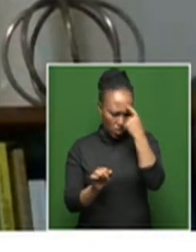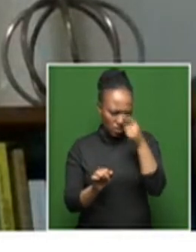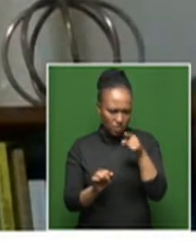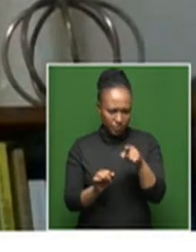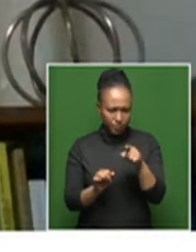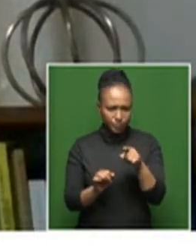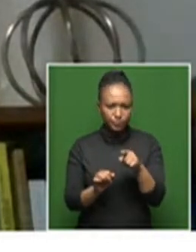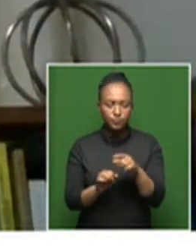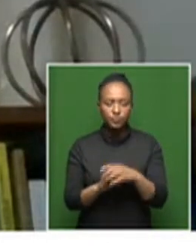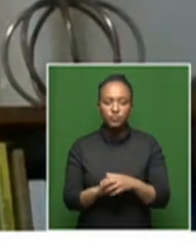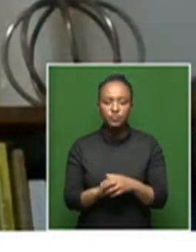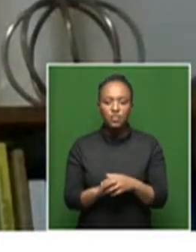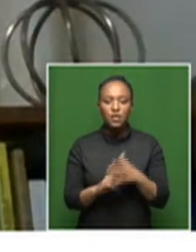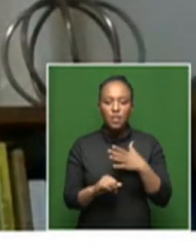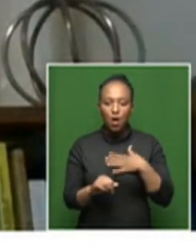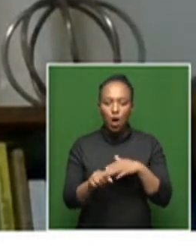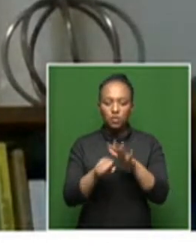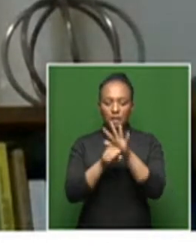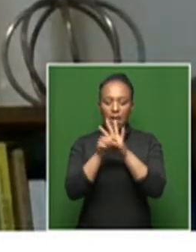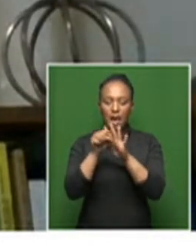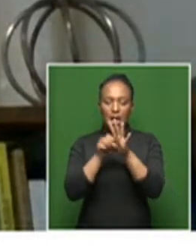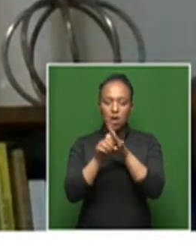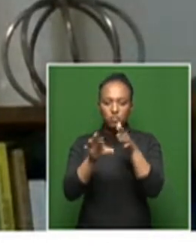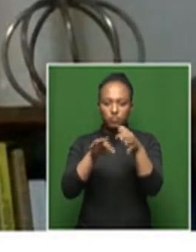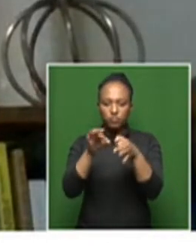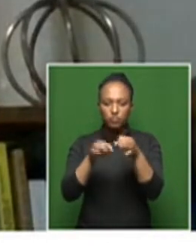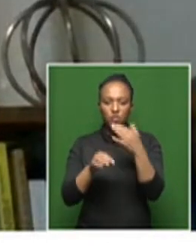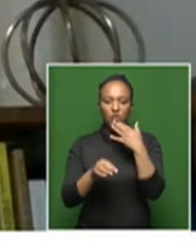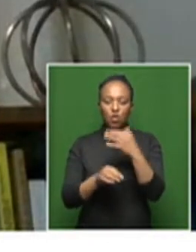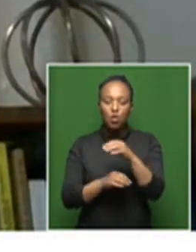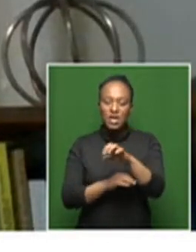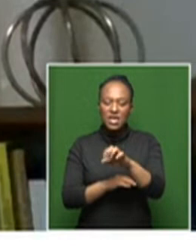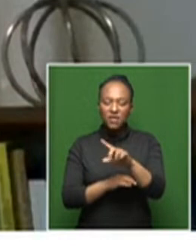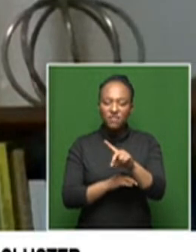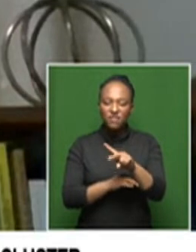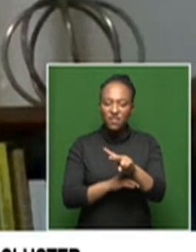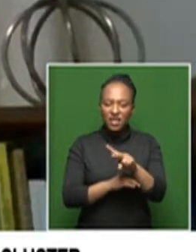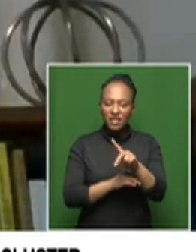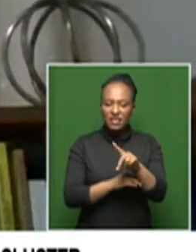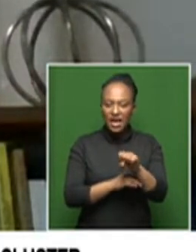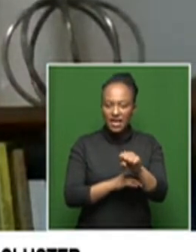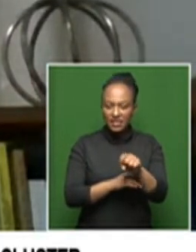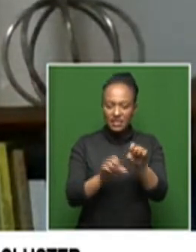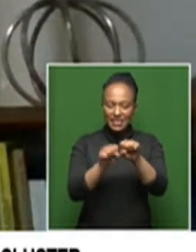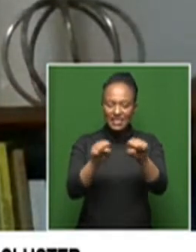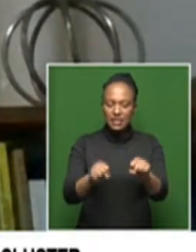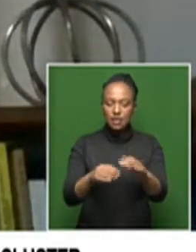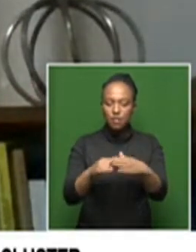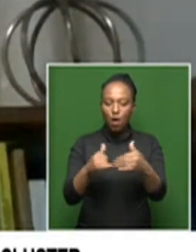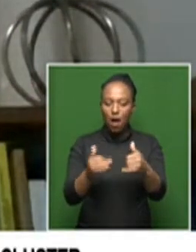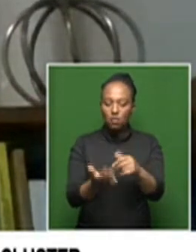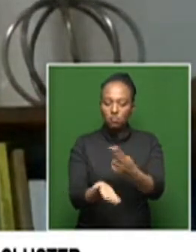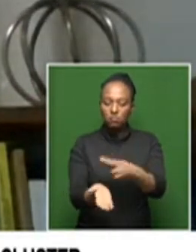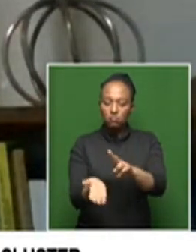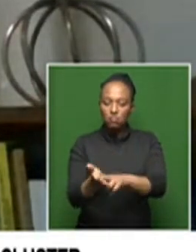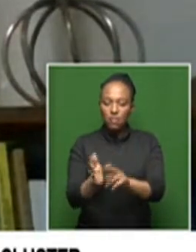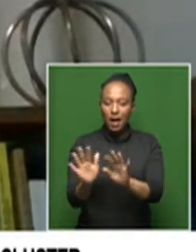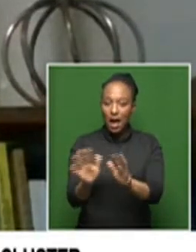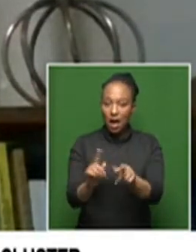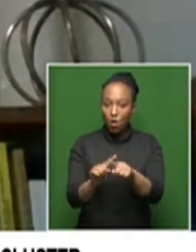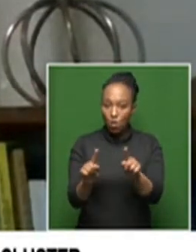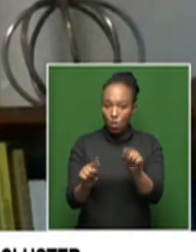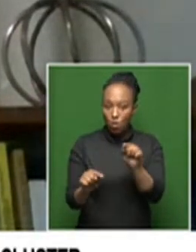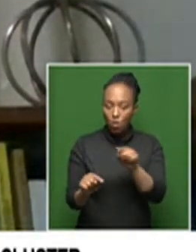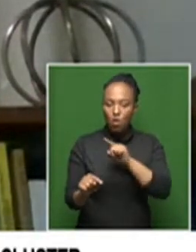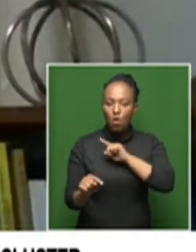give an brief overview of the electronic vaccination data system, demonstrating that it's actually bigger than